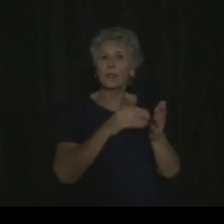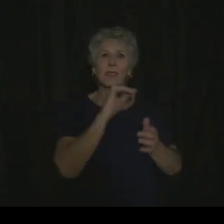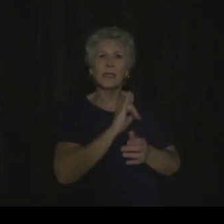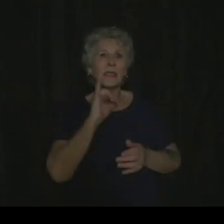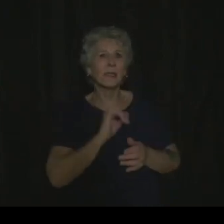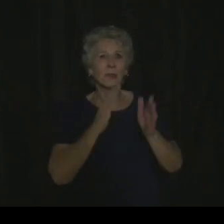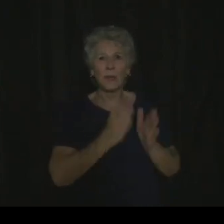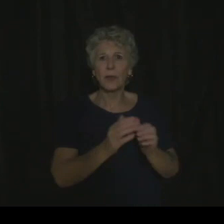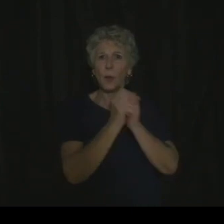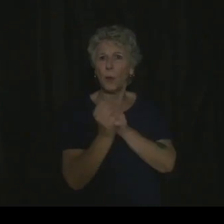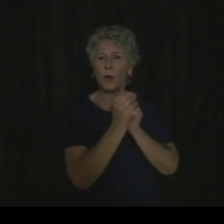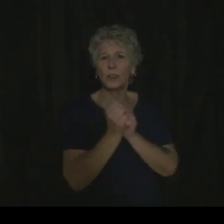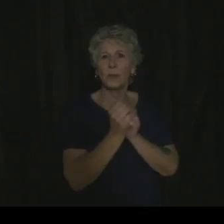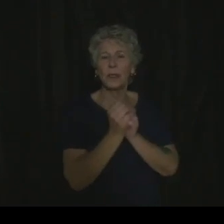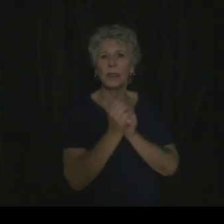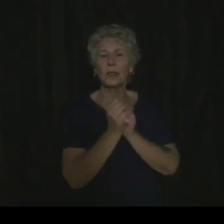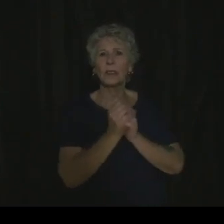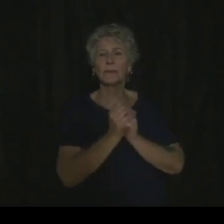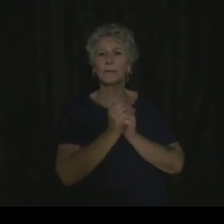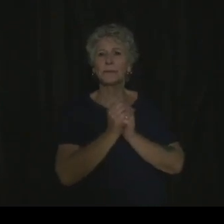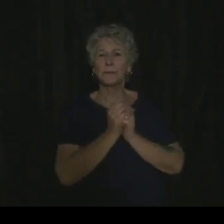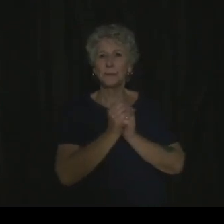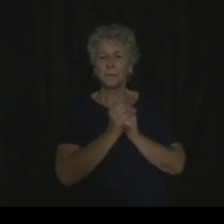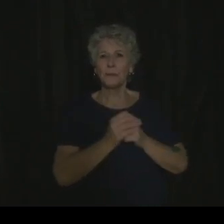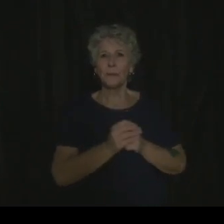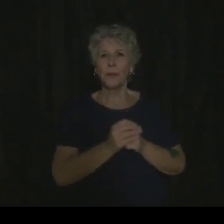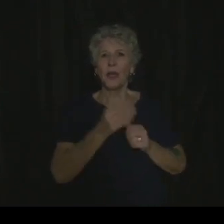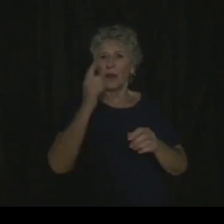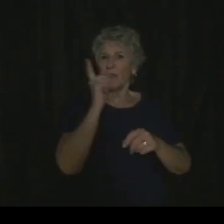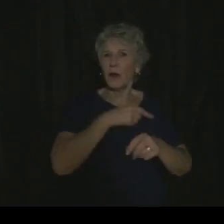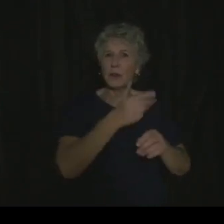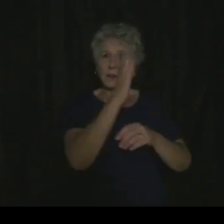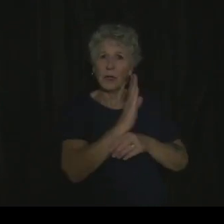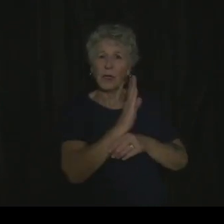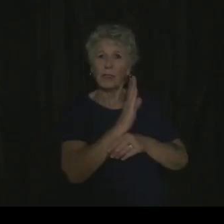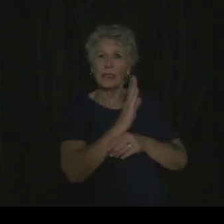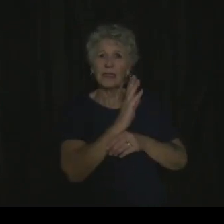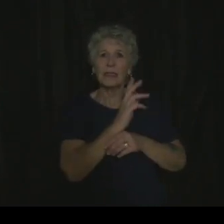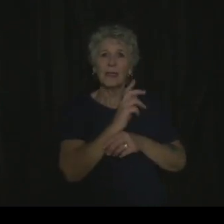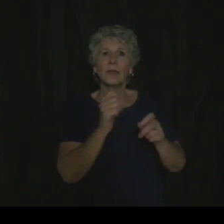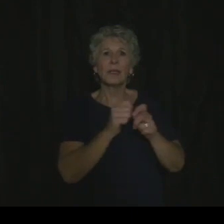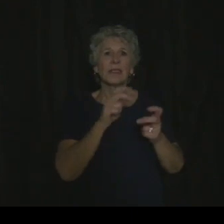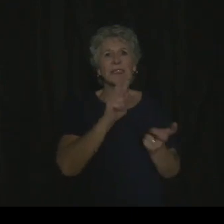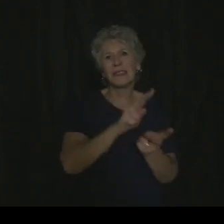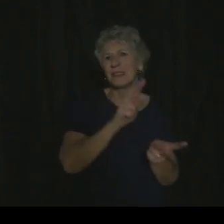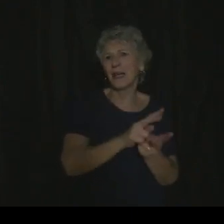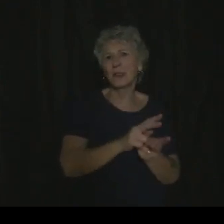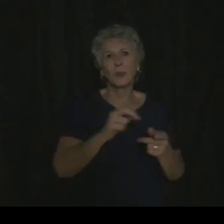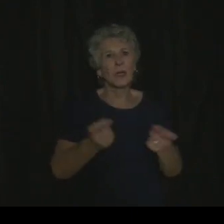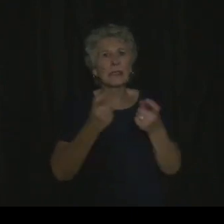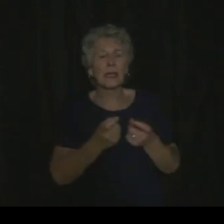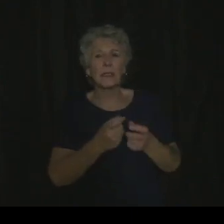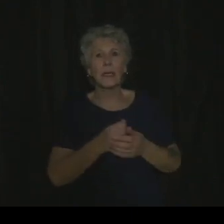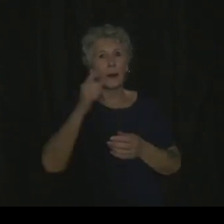god through sexual things in front of Moses when he came down. And so Moses did what he